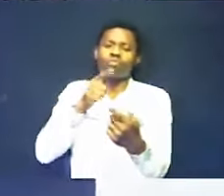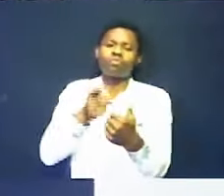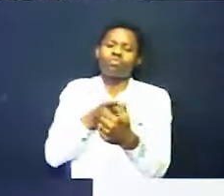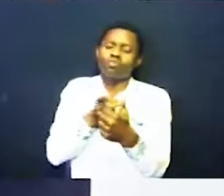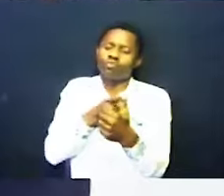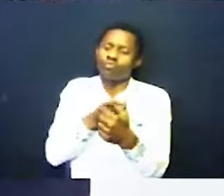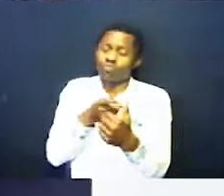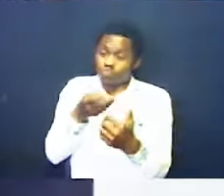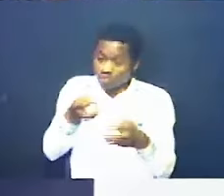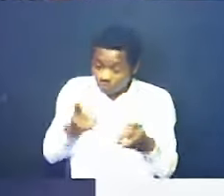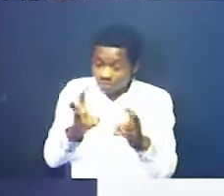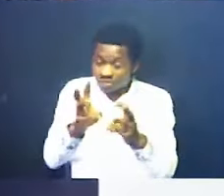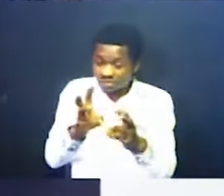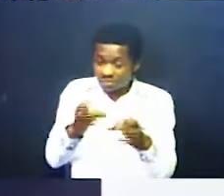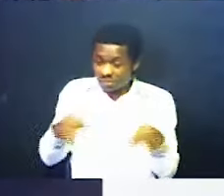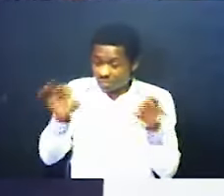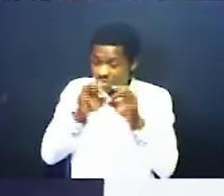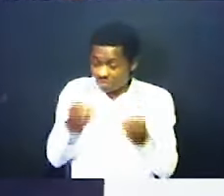Proverbs